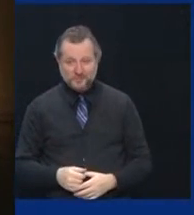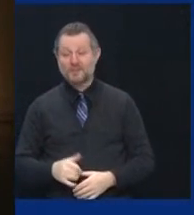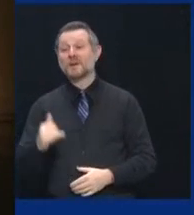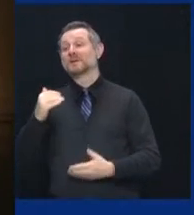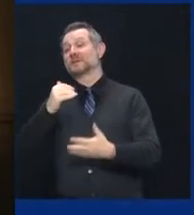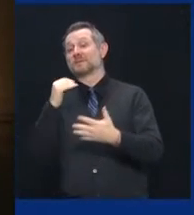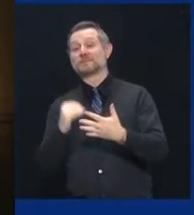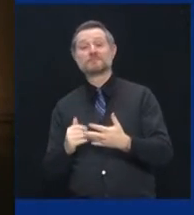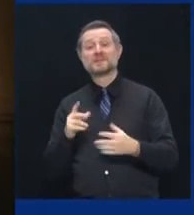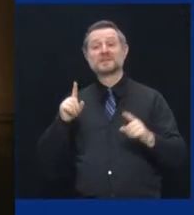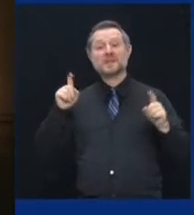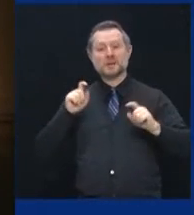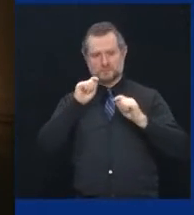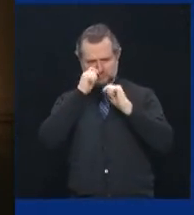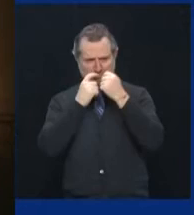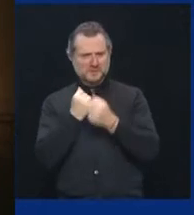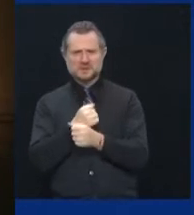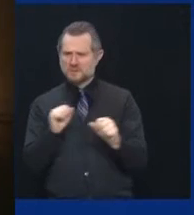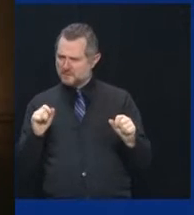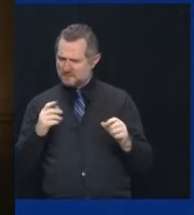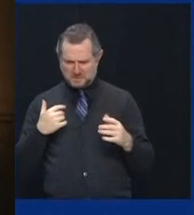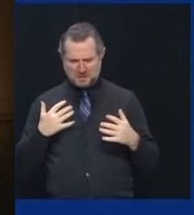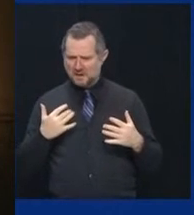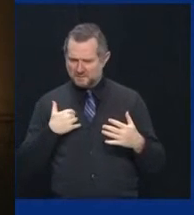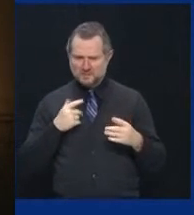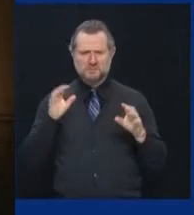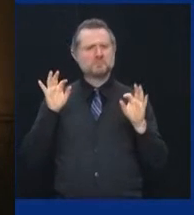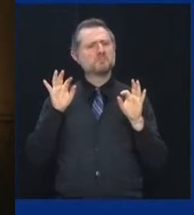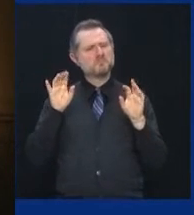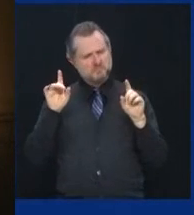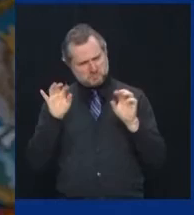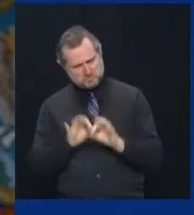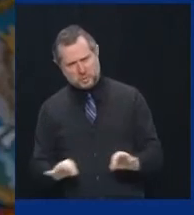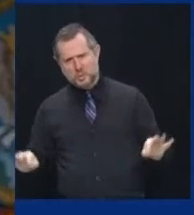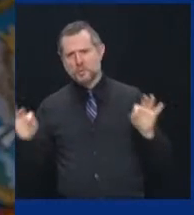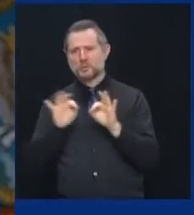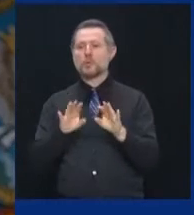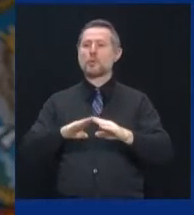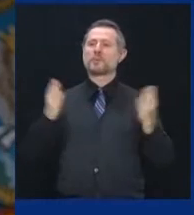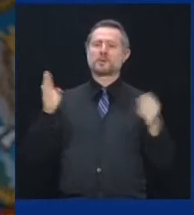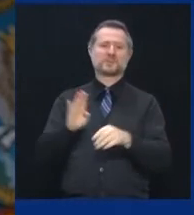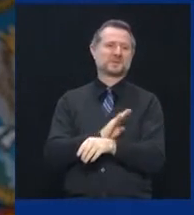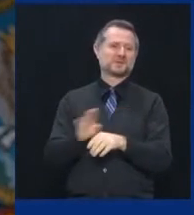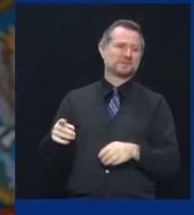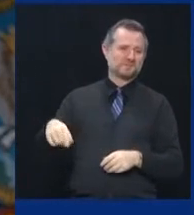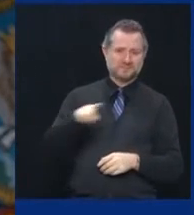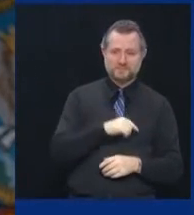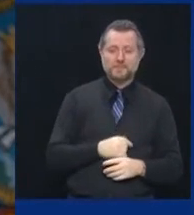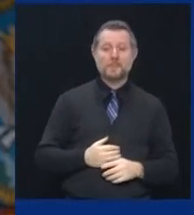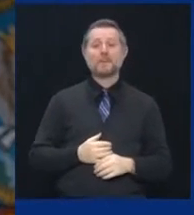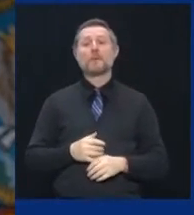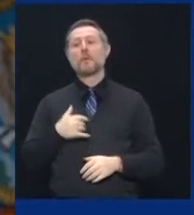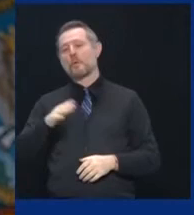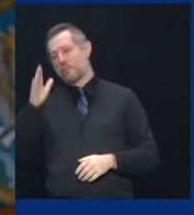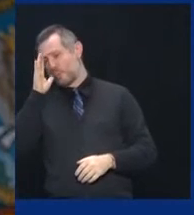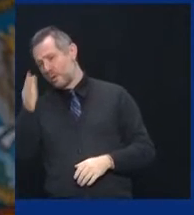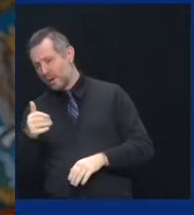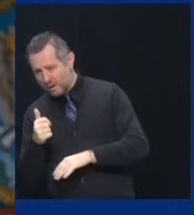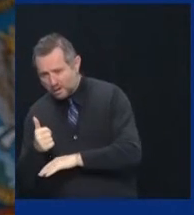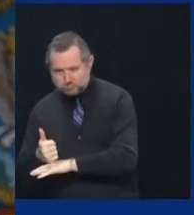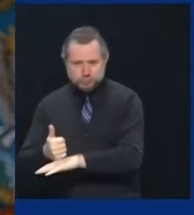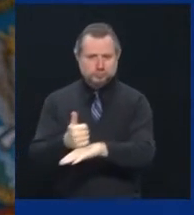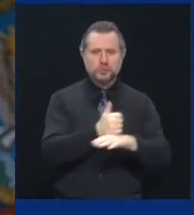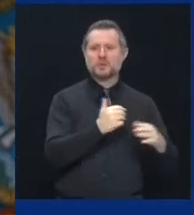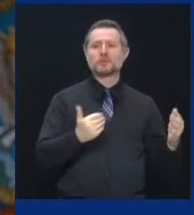saves lives, but it is a key to our economic reopening plan. We will open a network of new rapid testing sites